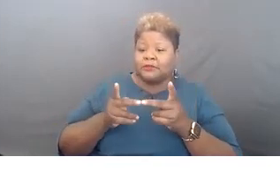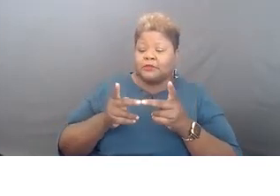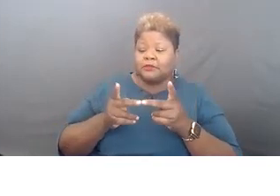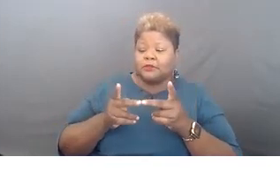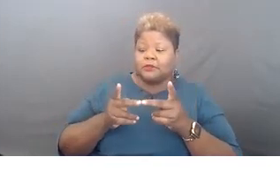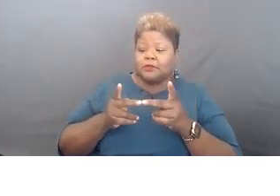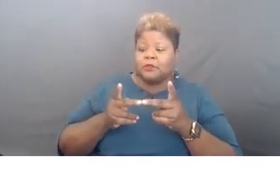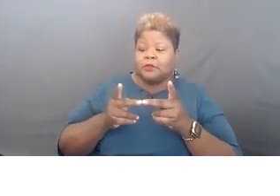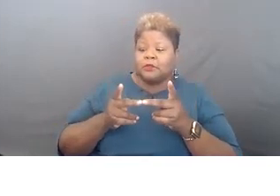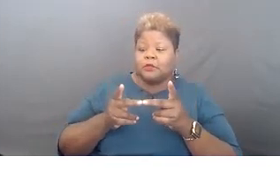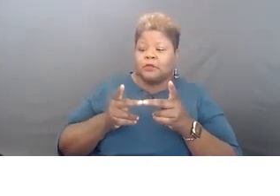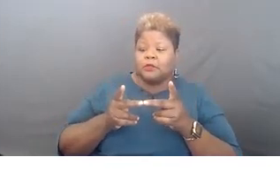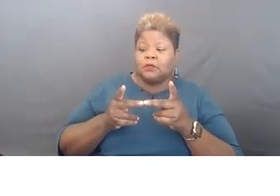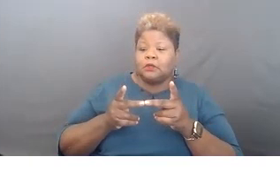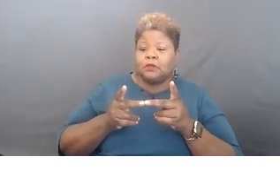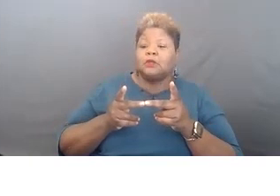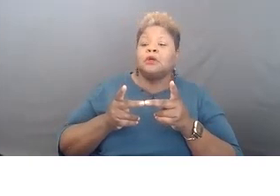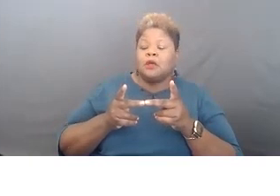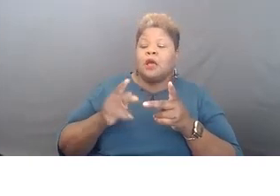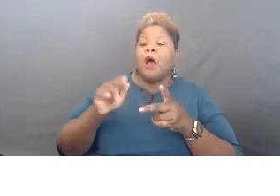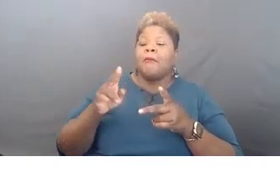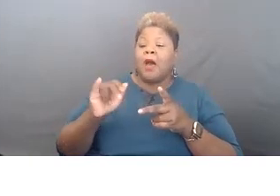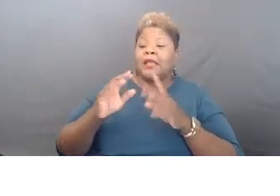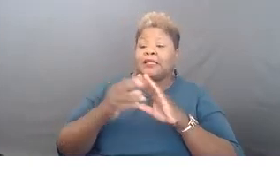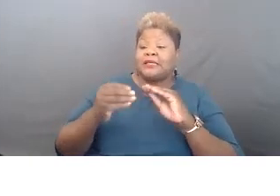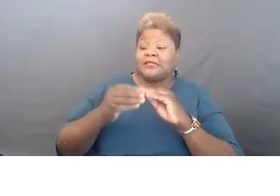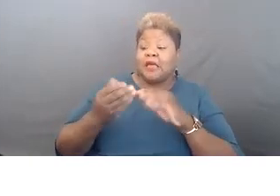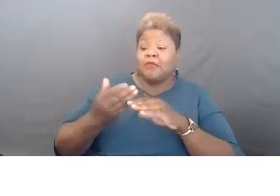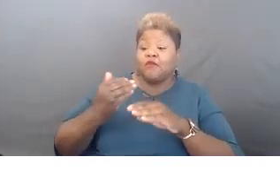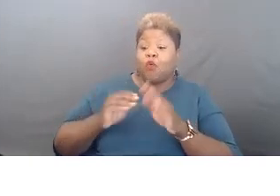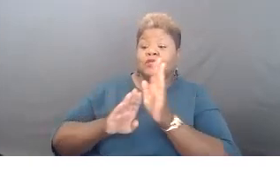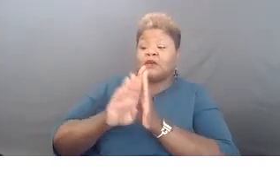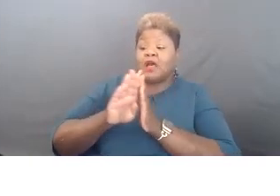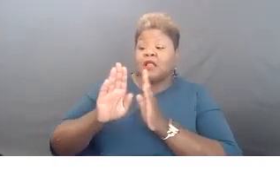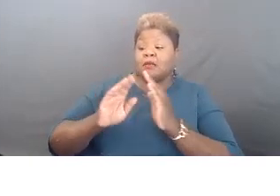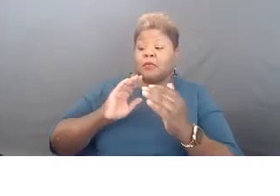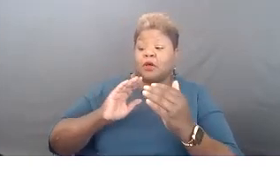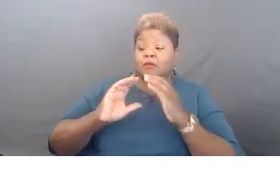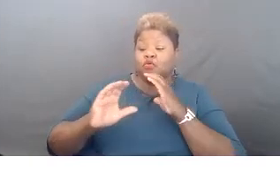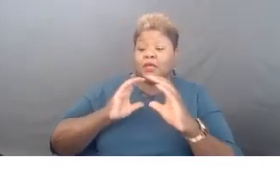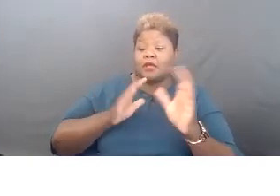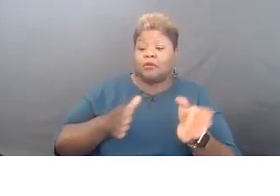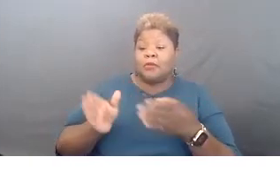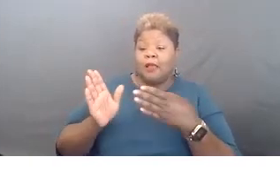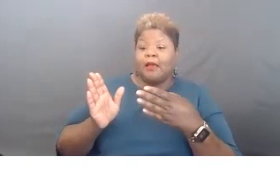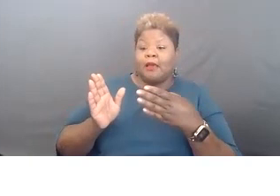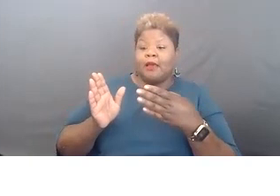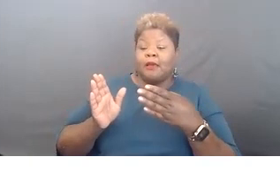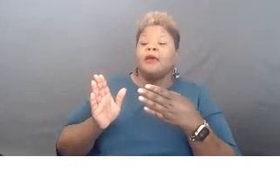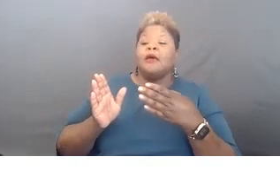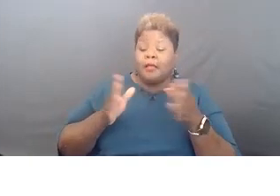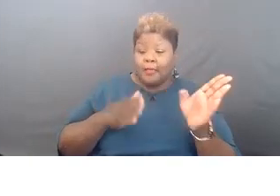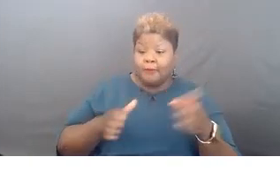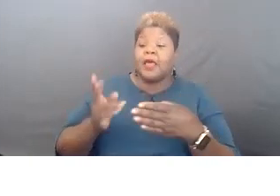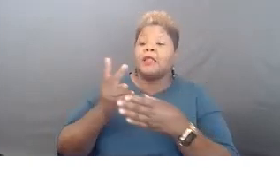off, it's really important, like Amani said earlier, to develop a communication plan. So this plan is